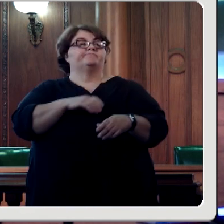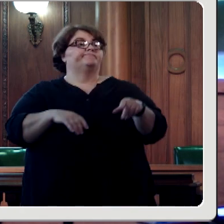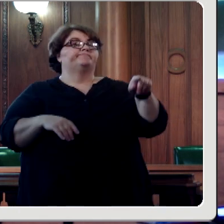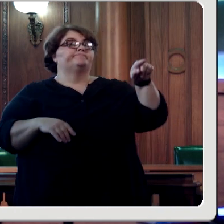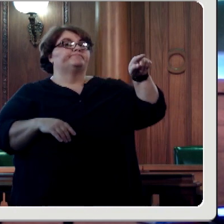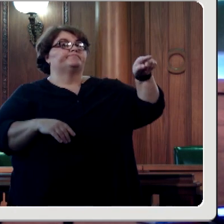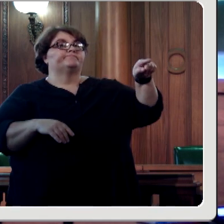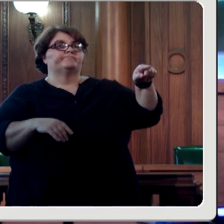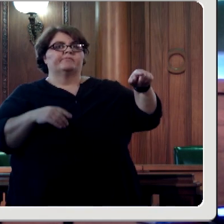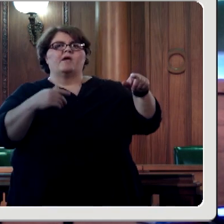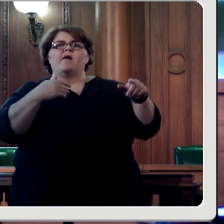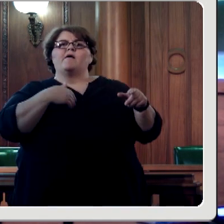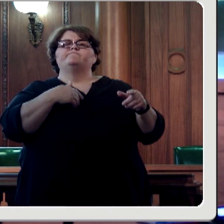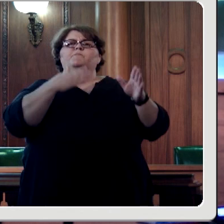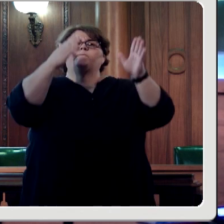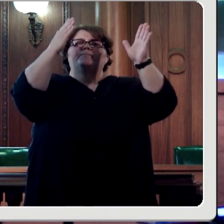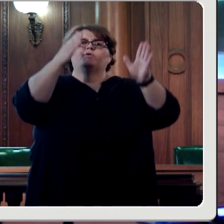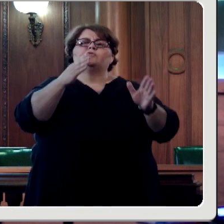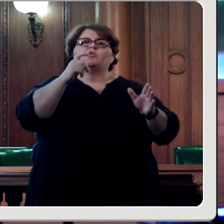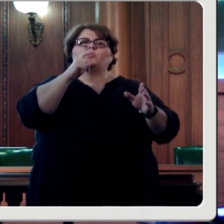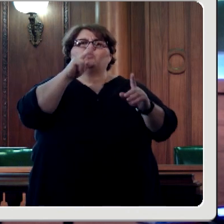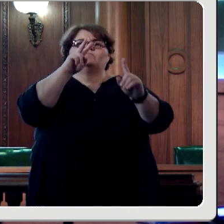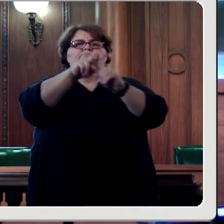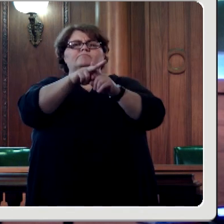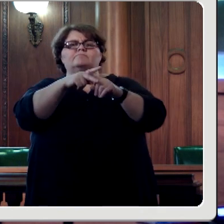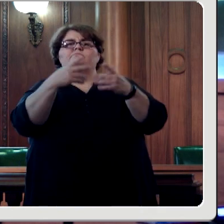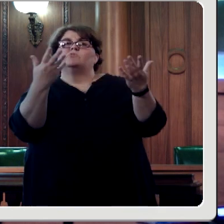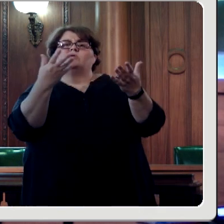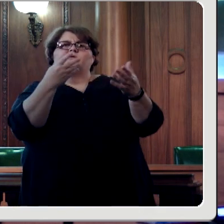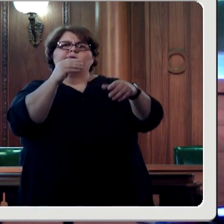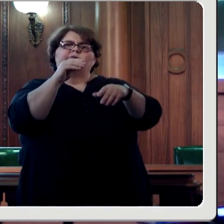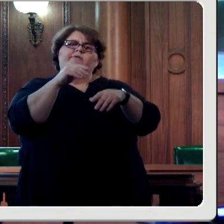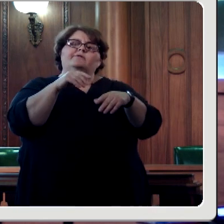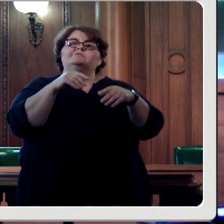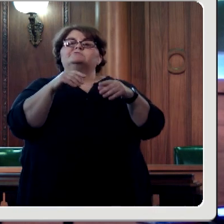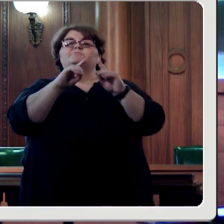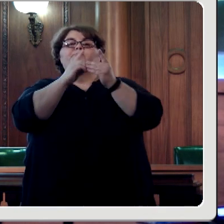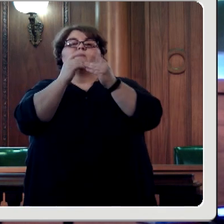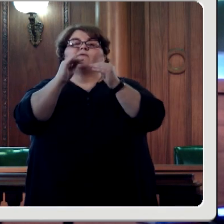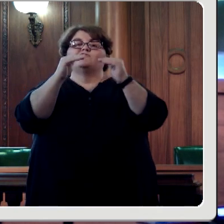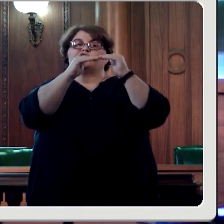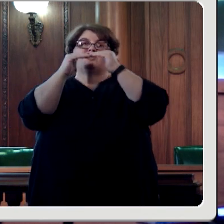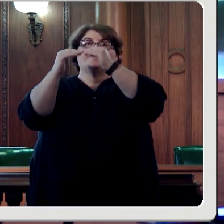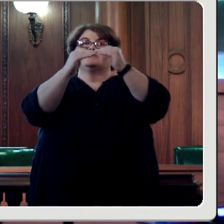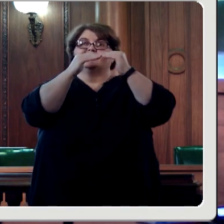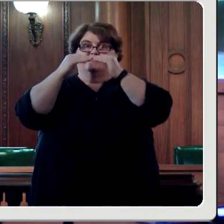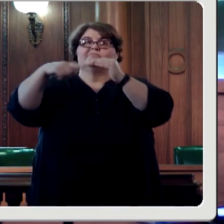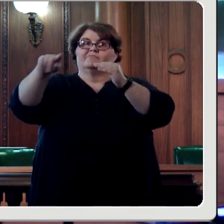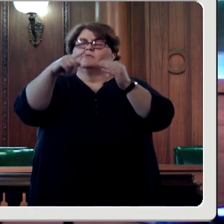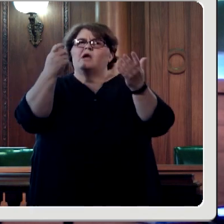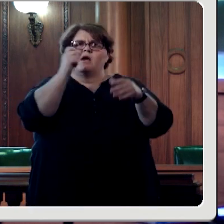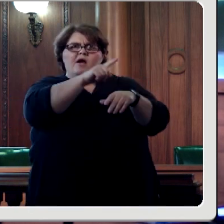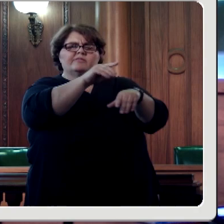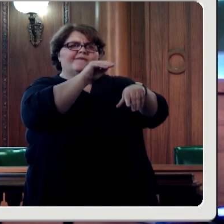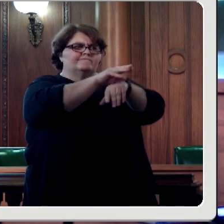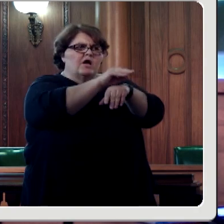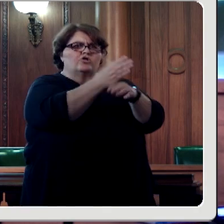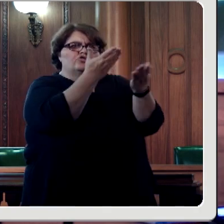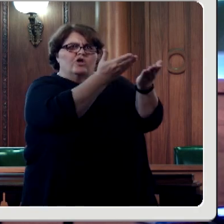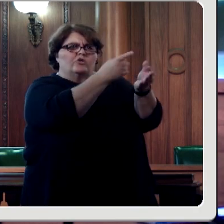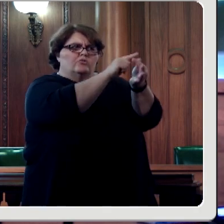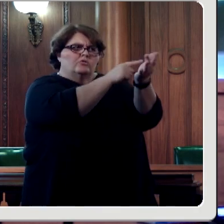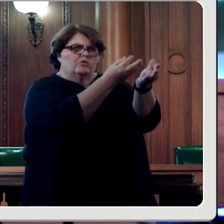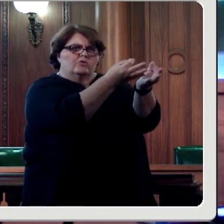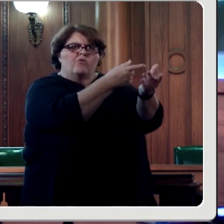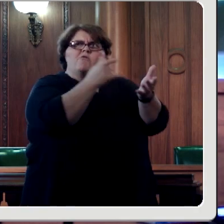week for about an hour and a half, and more to be done, but they're impressed with what we've been able to accomplish. And with Judge Ireland, who